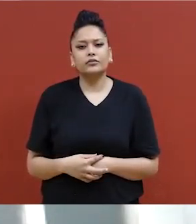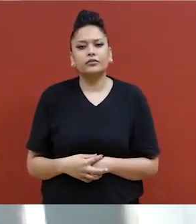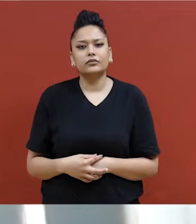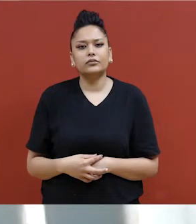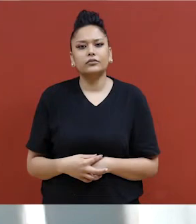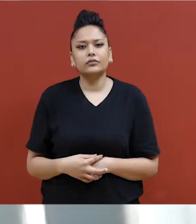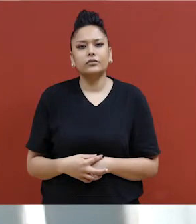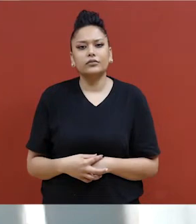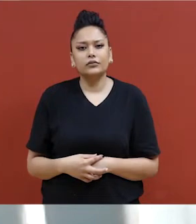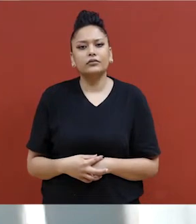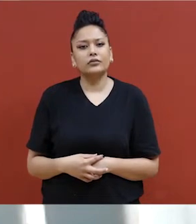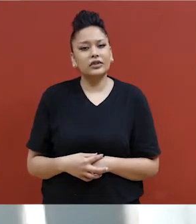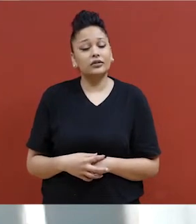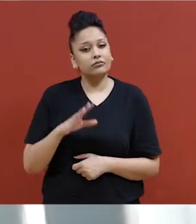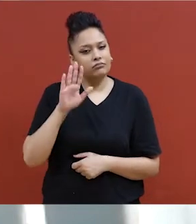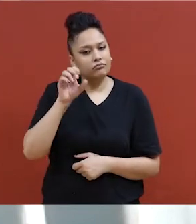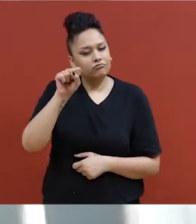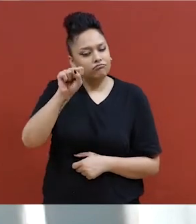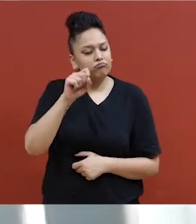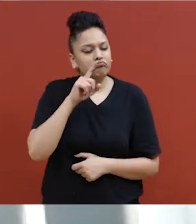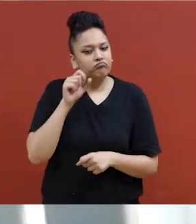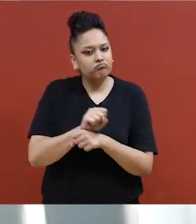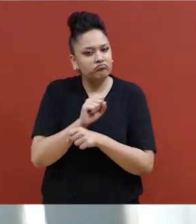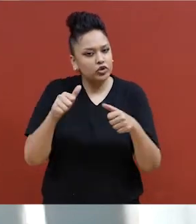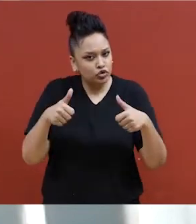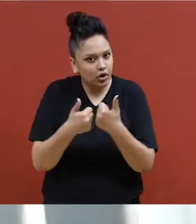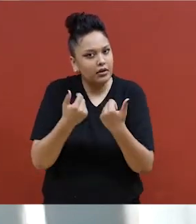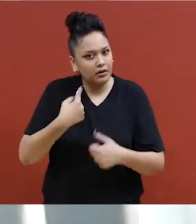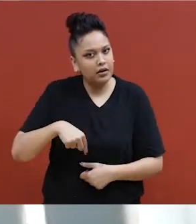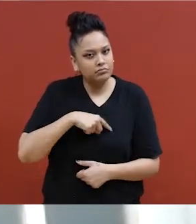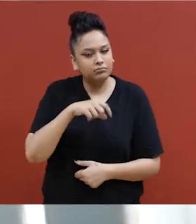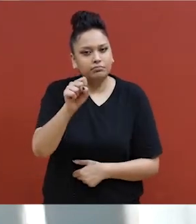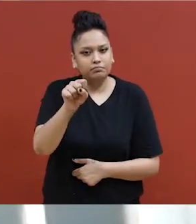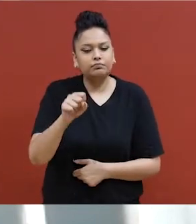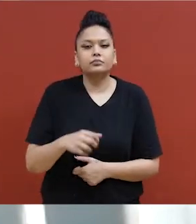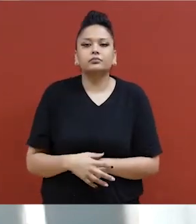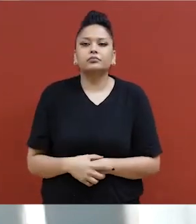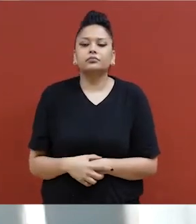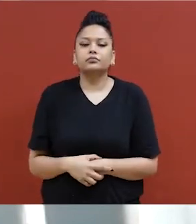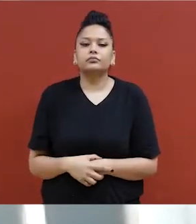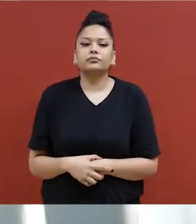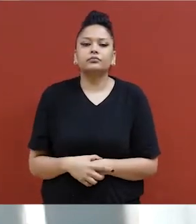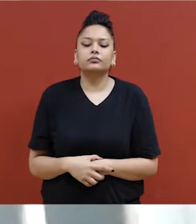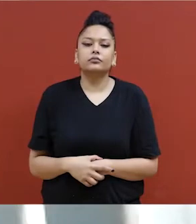live in an environment where